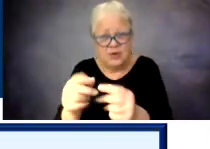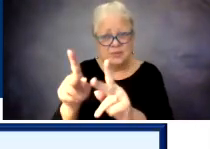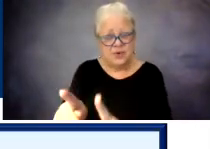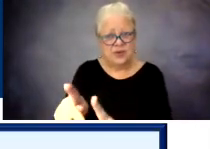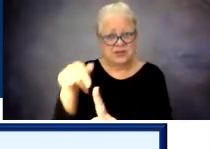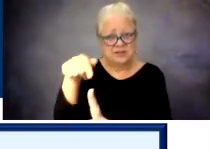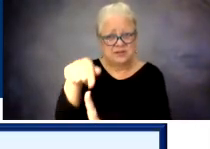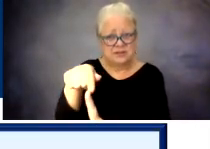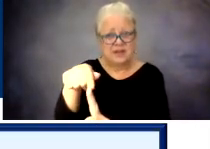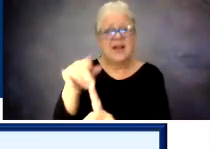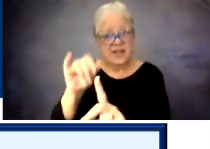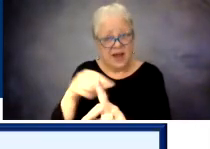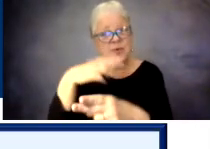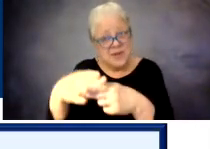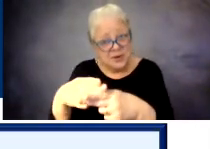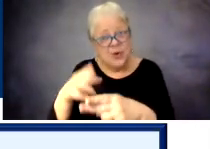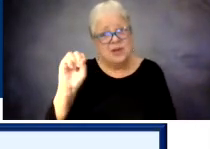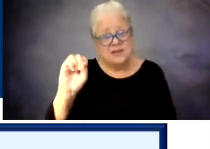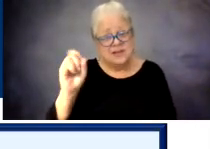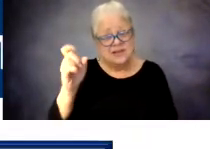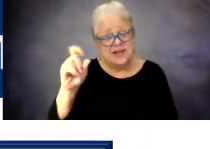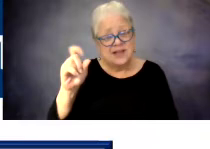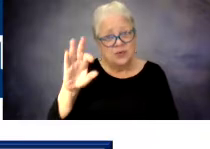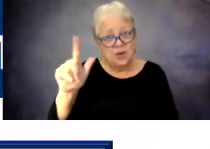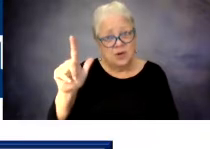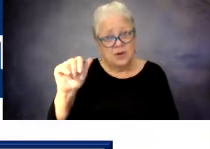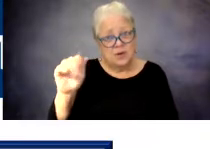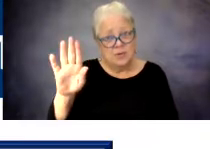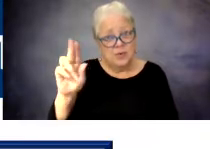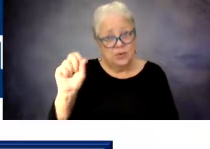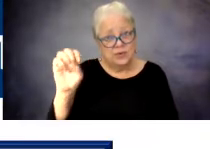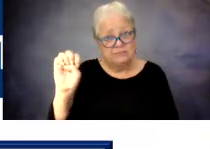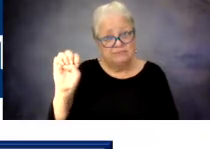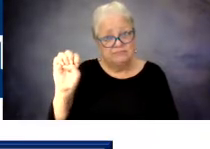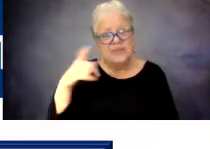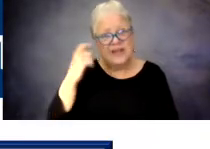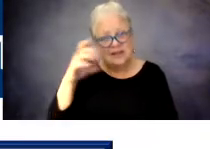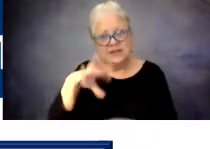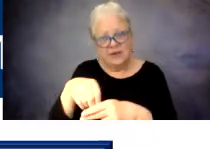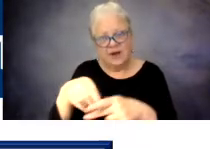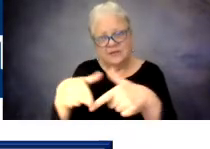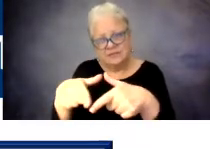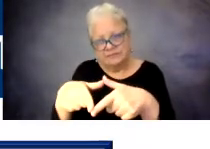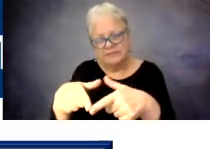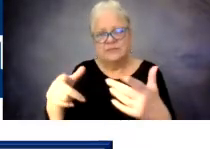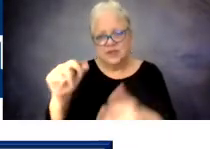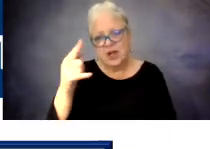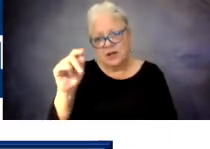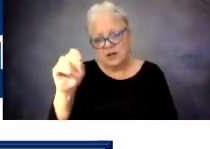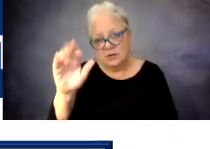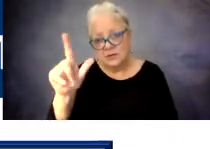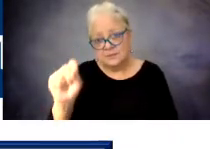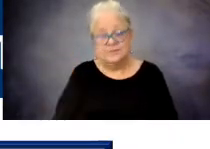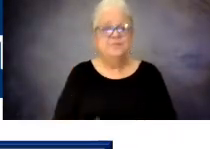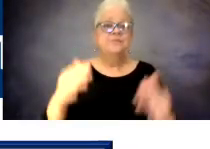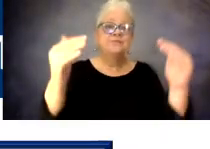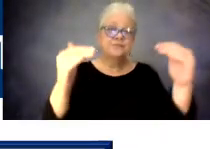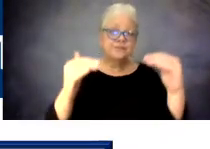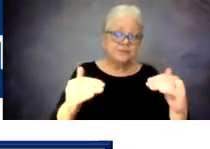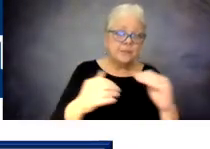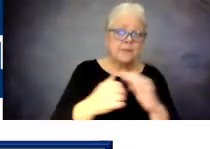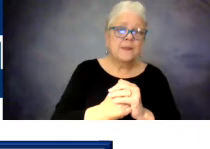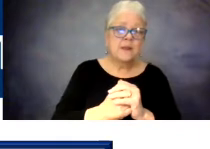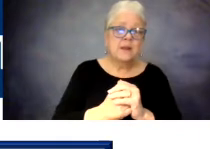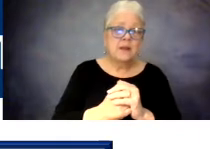that is considered sexual abuse. Some signs and symptoms to look for here. Again,